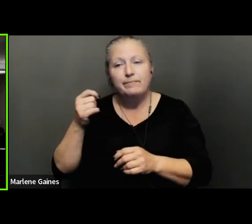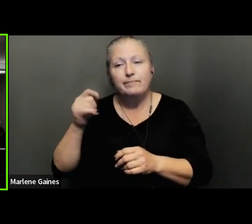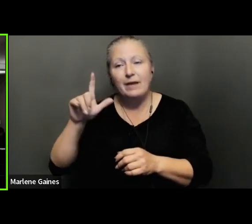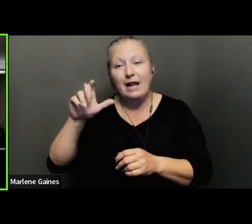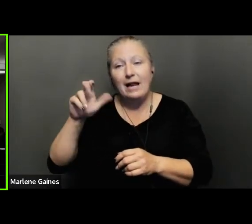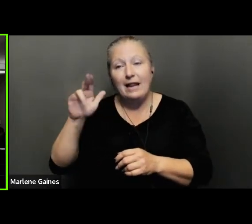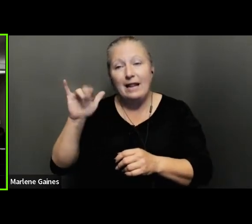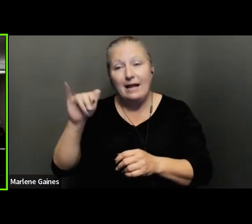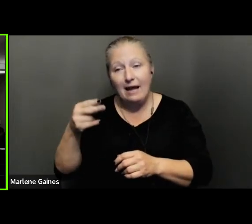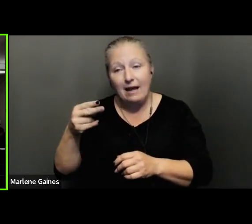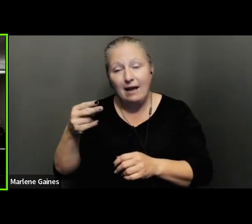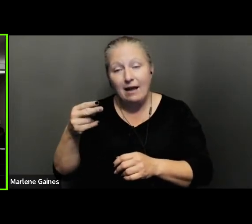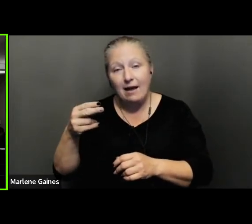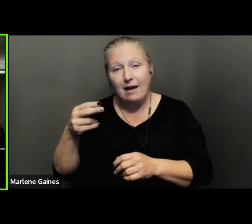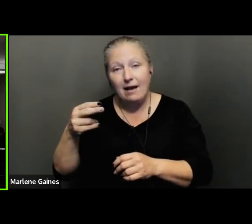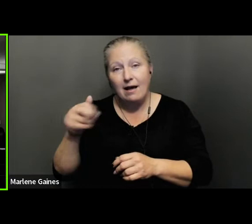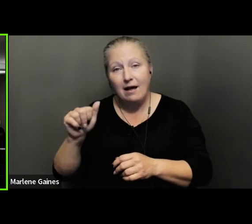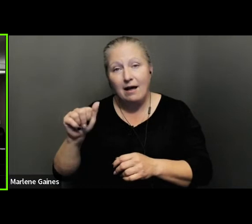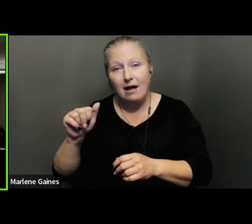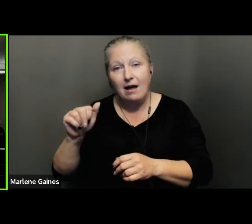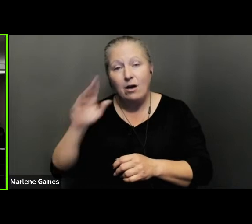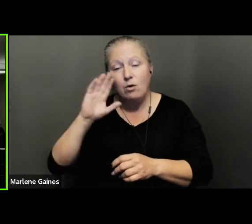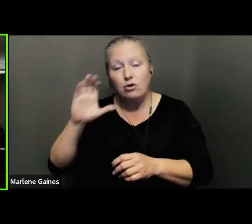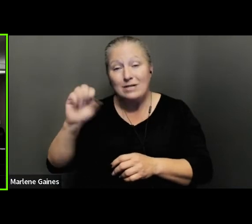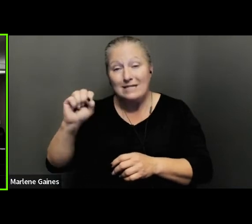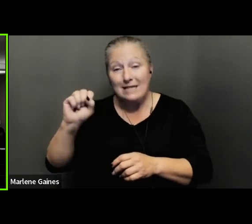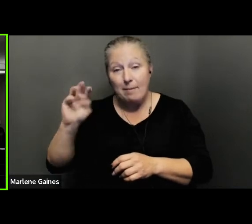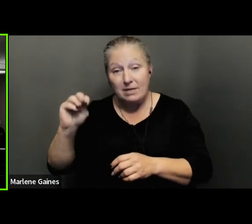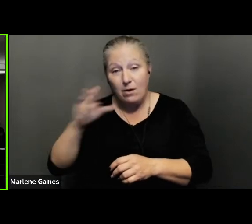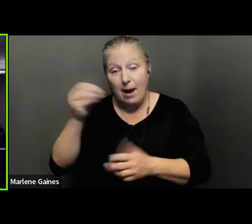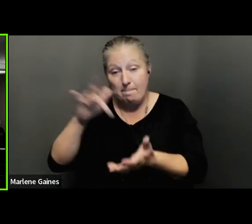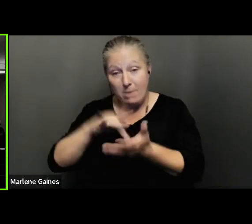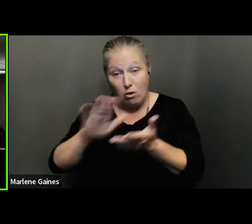Lehigh, would you be San Mateo and Middle College?